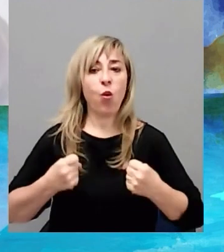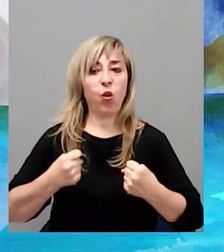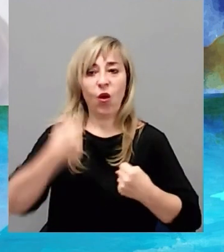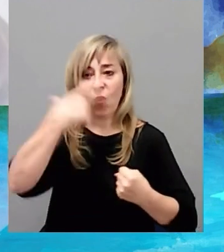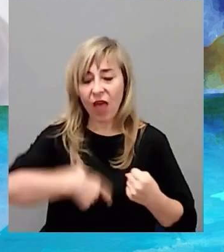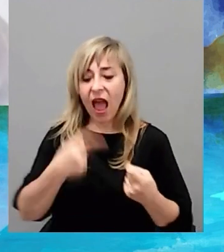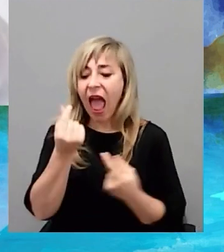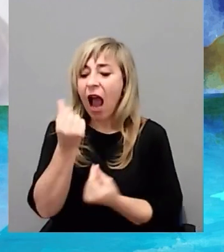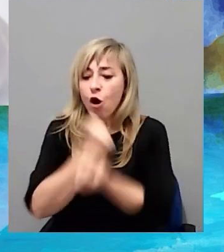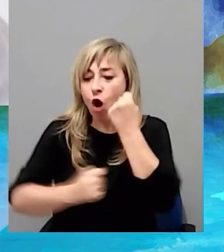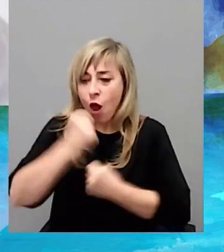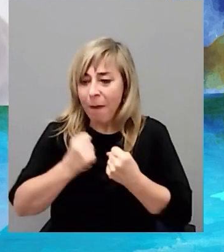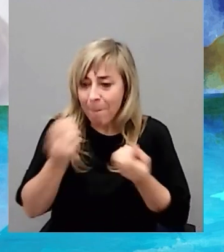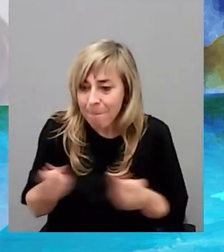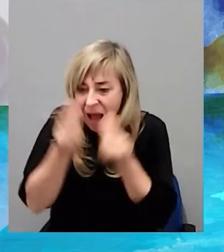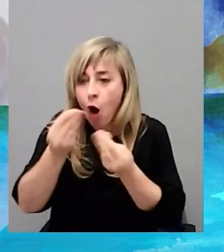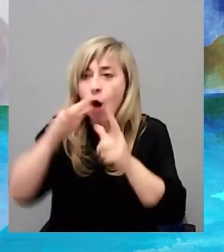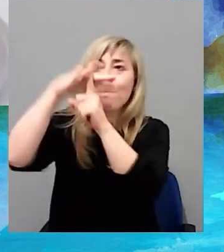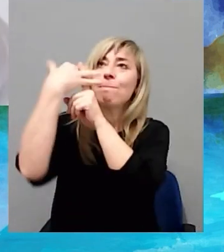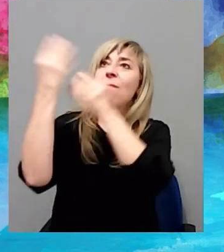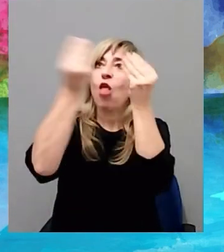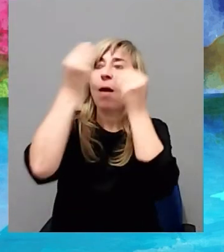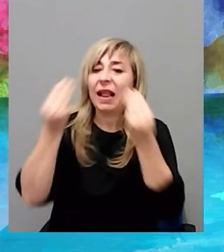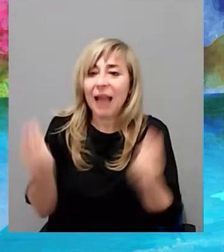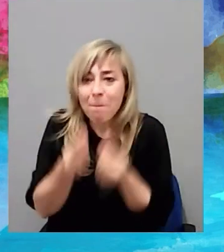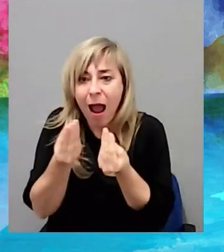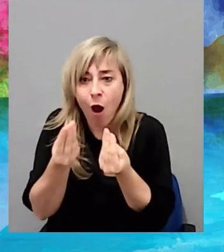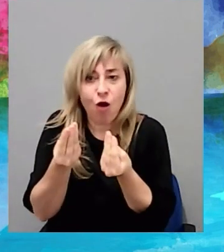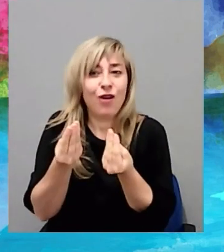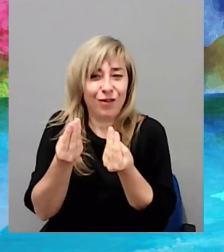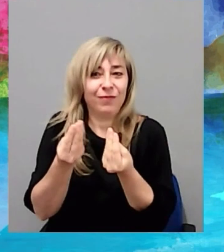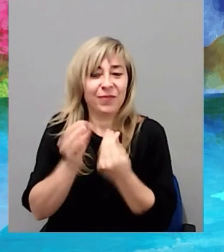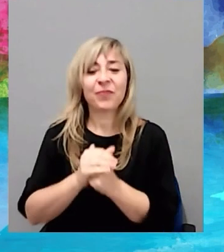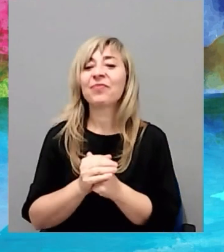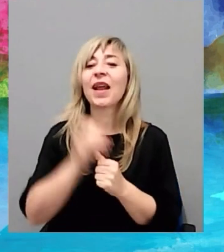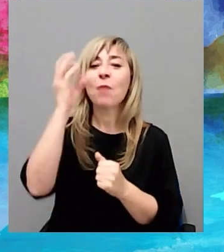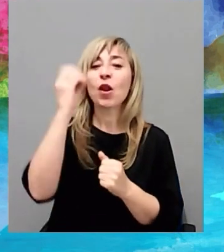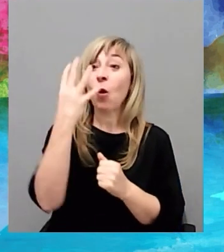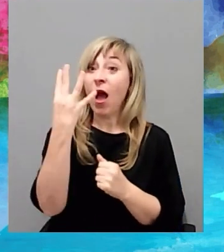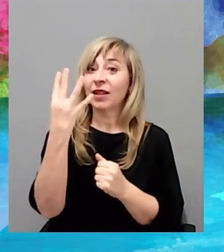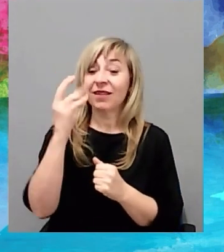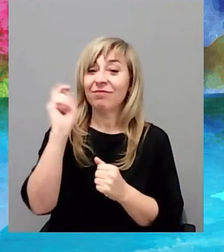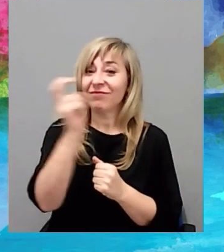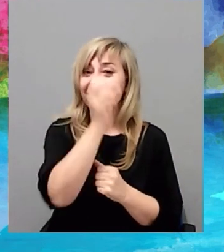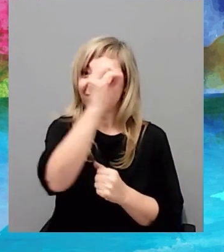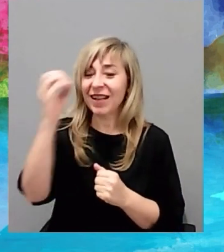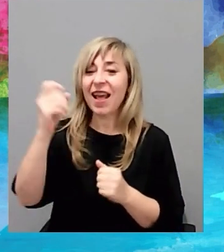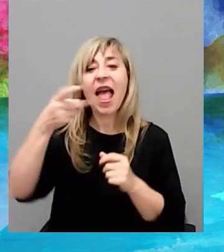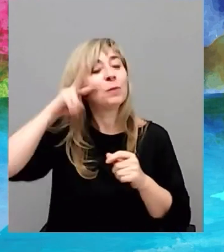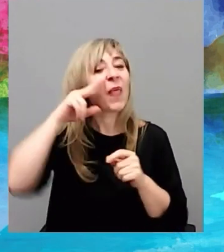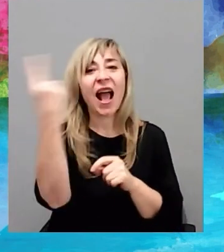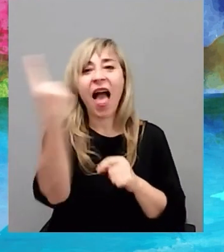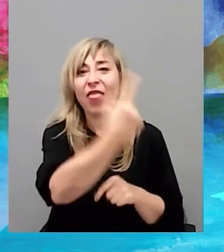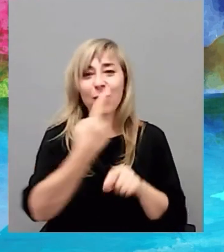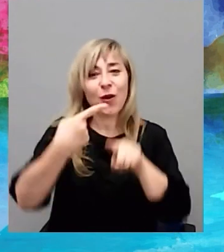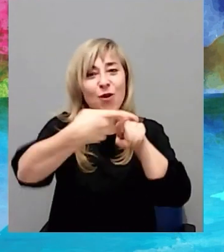Thank you so much to the 4 speakers for sharing your knowledge and your experience. Really exciting. We could speak for a long time, but